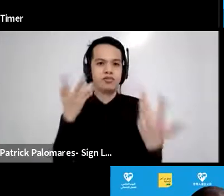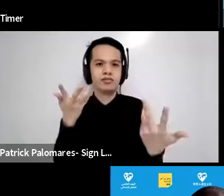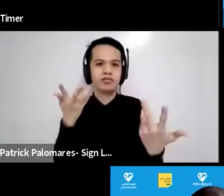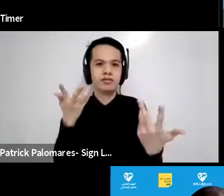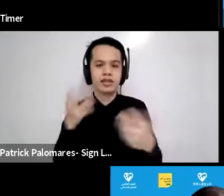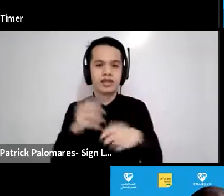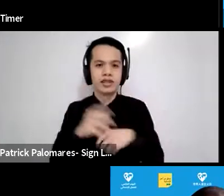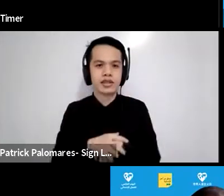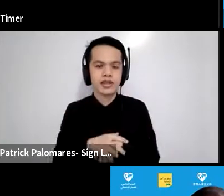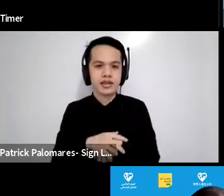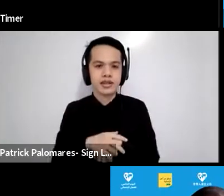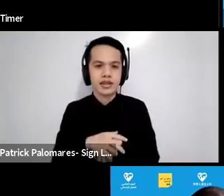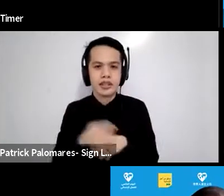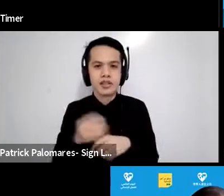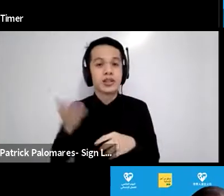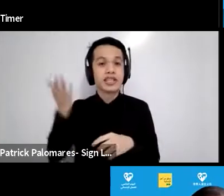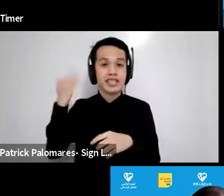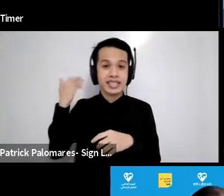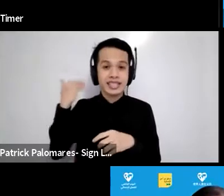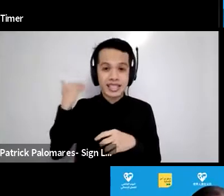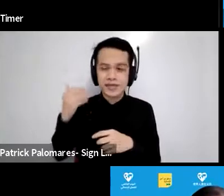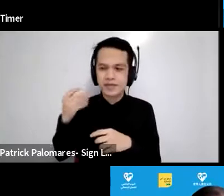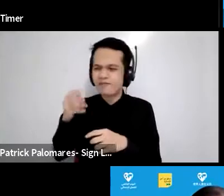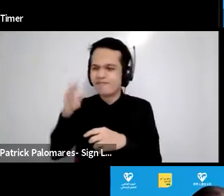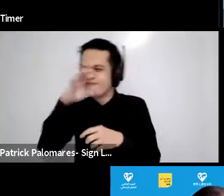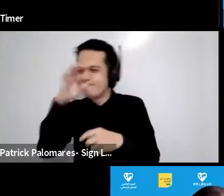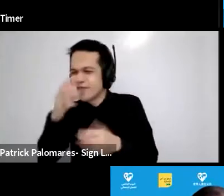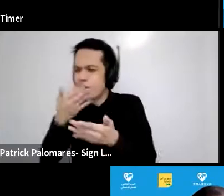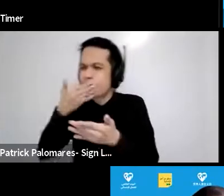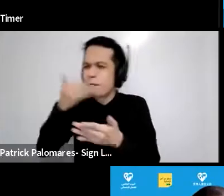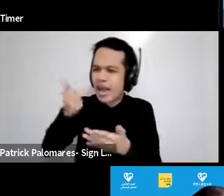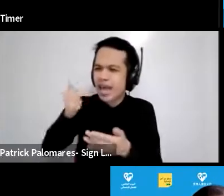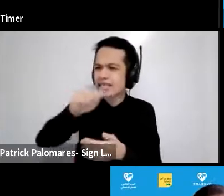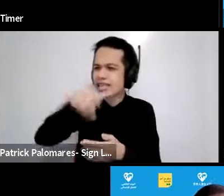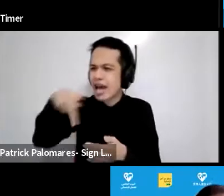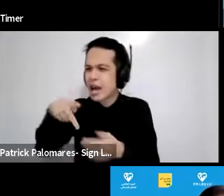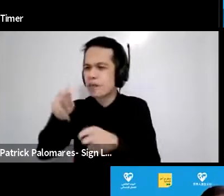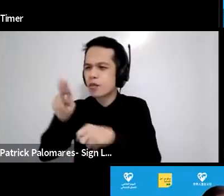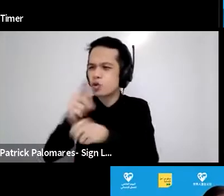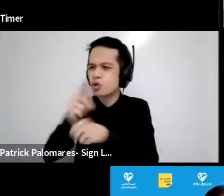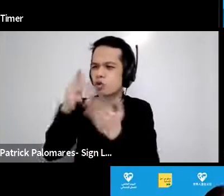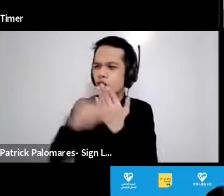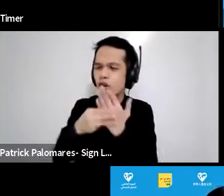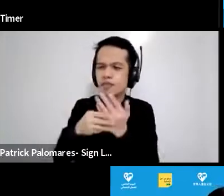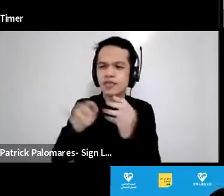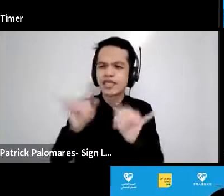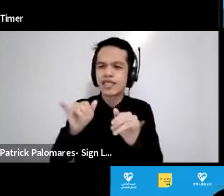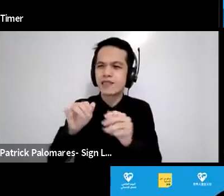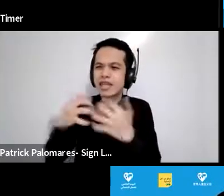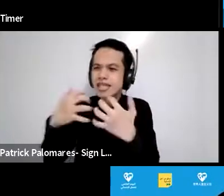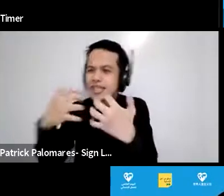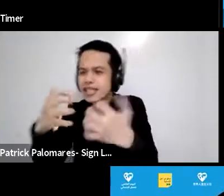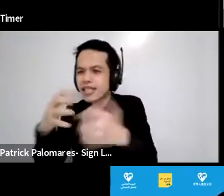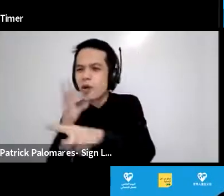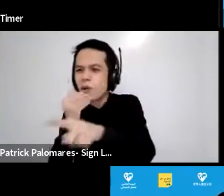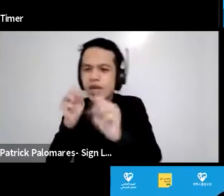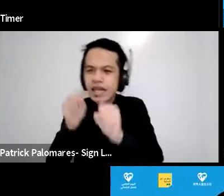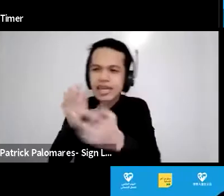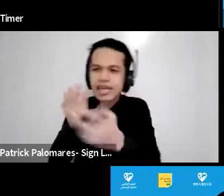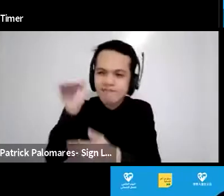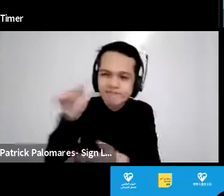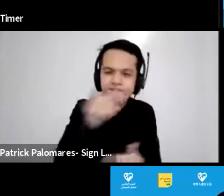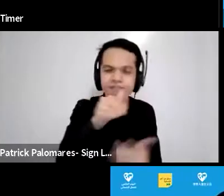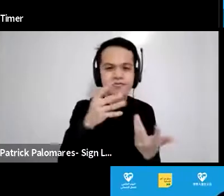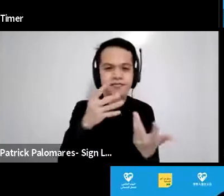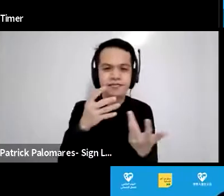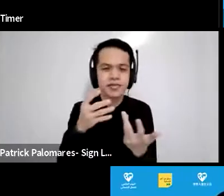It went from finding the right platform to work on and knowing how to tap the right audiences so that with everything